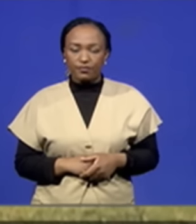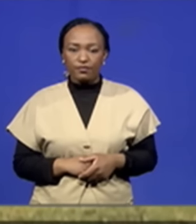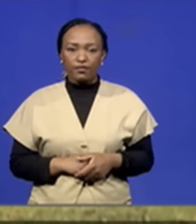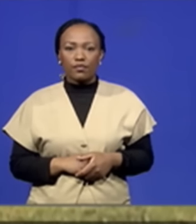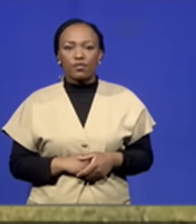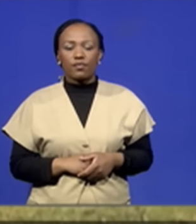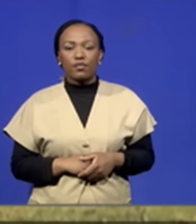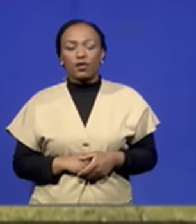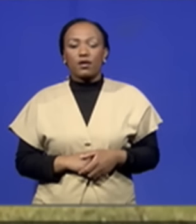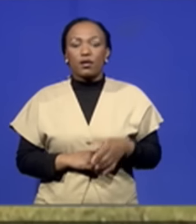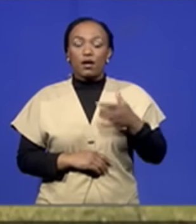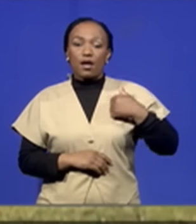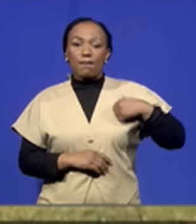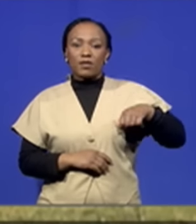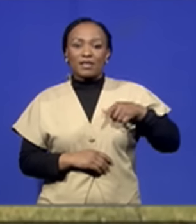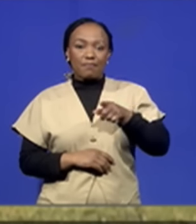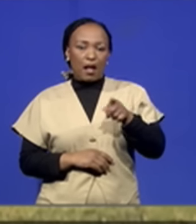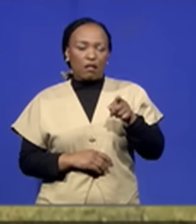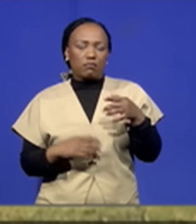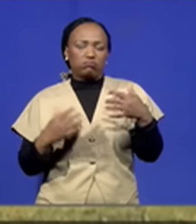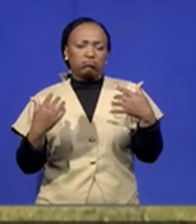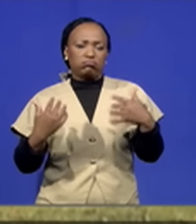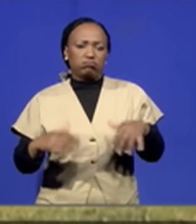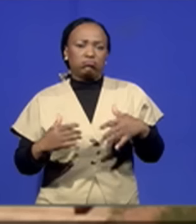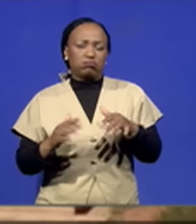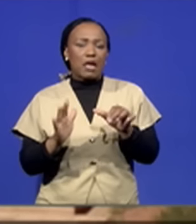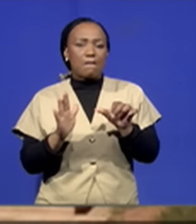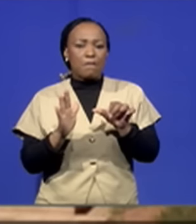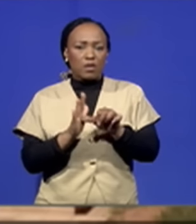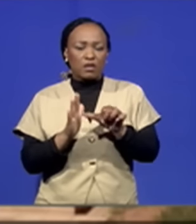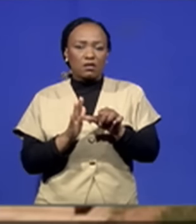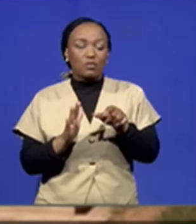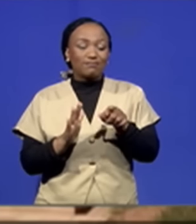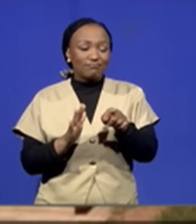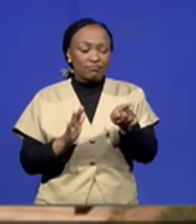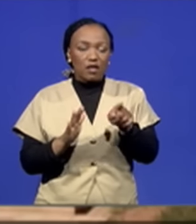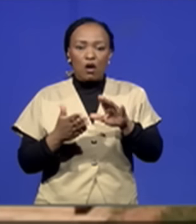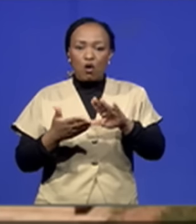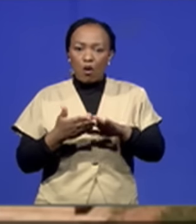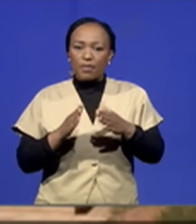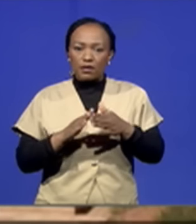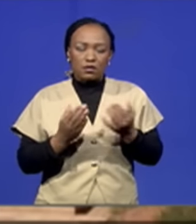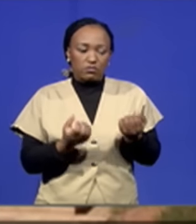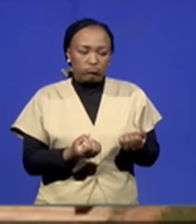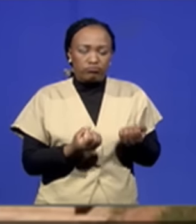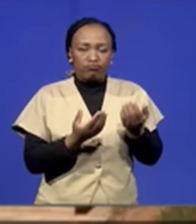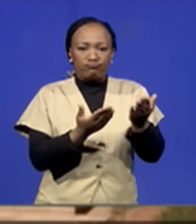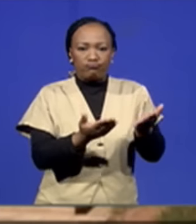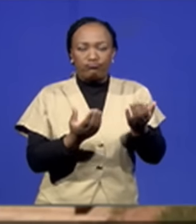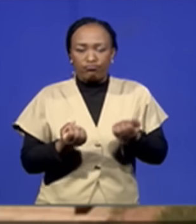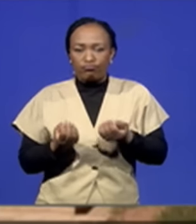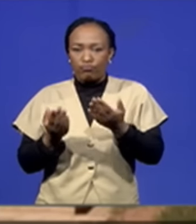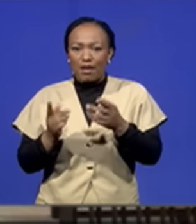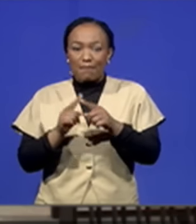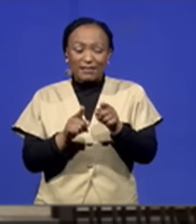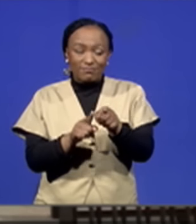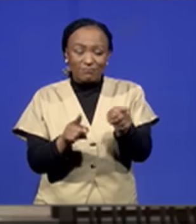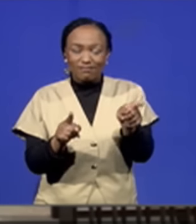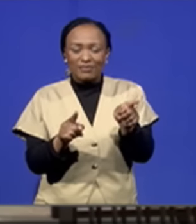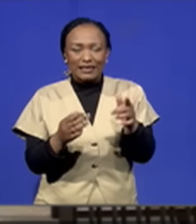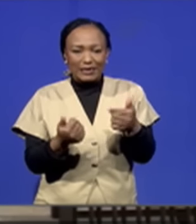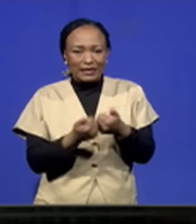Dimmasepala ke legato le le botlhokwa la tlamelo ya ditirelo le fa go le jalo ke dingwaga bontsi jwa tsona di aparetswe ke mathata a go sa